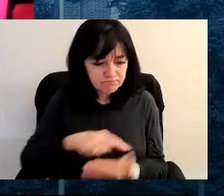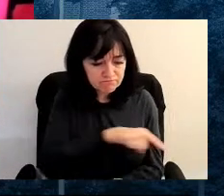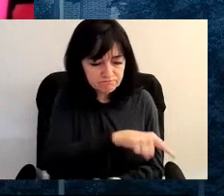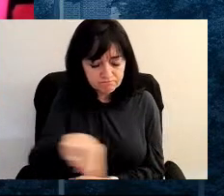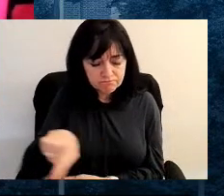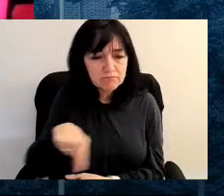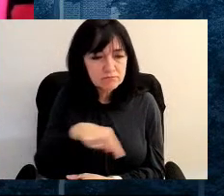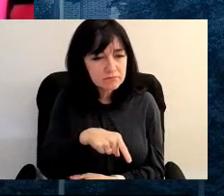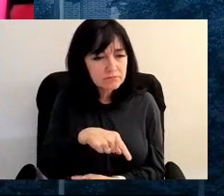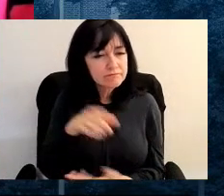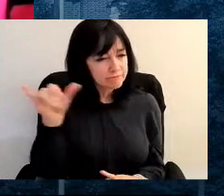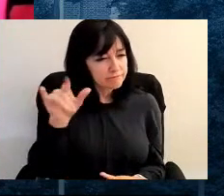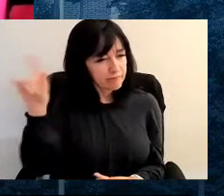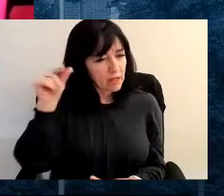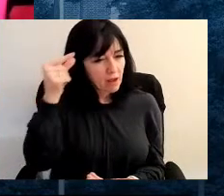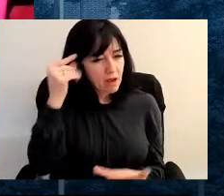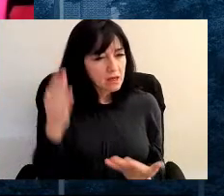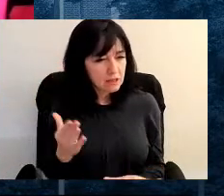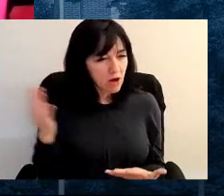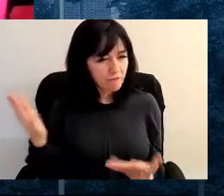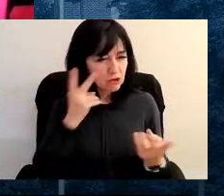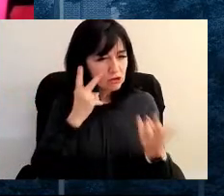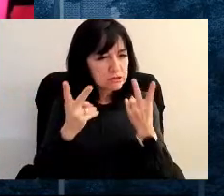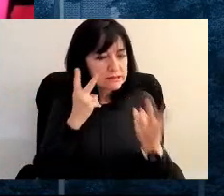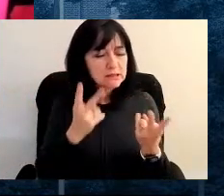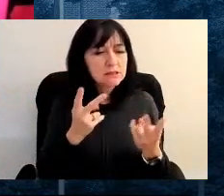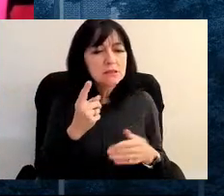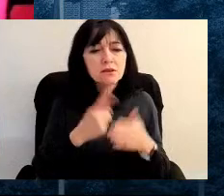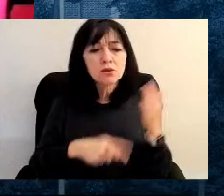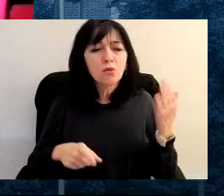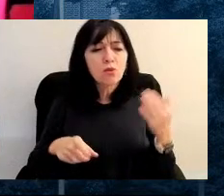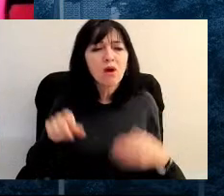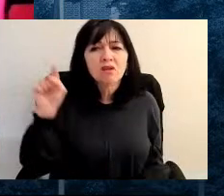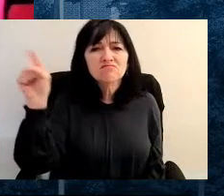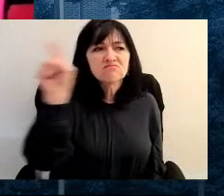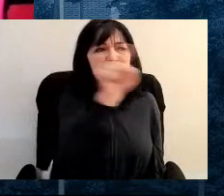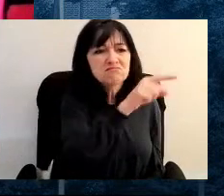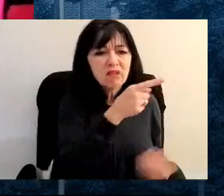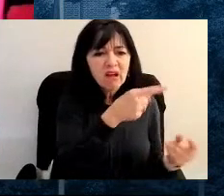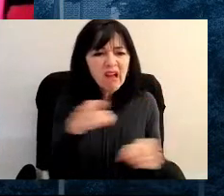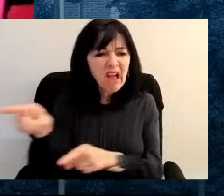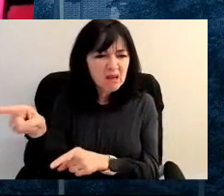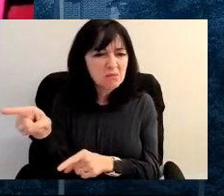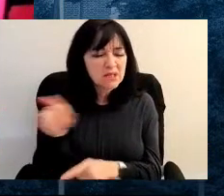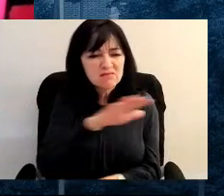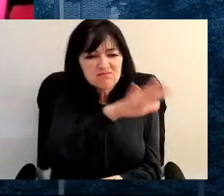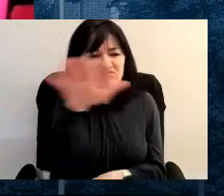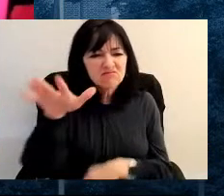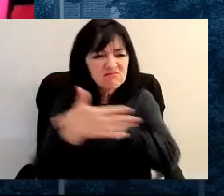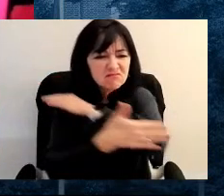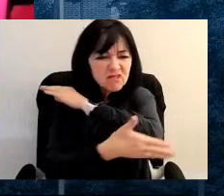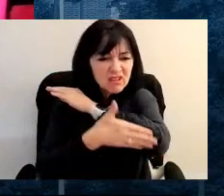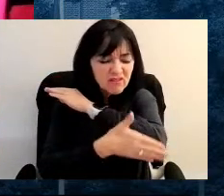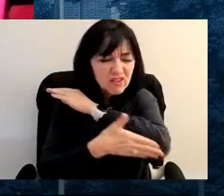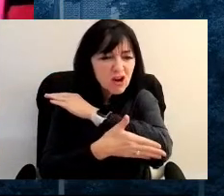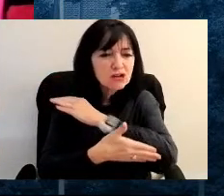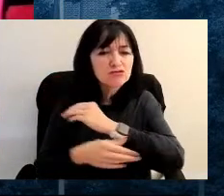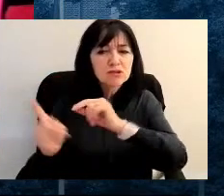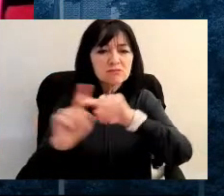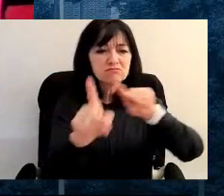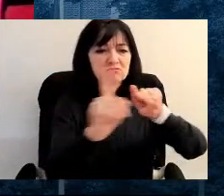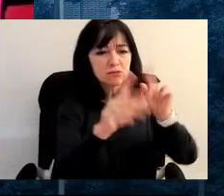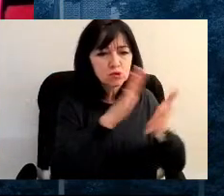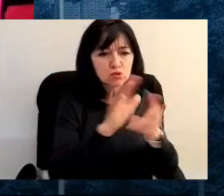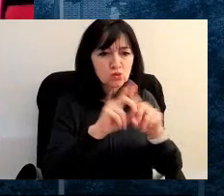mentioned, the number of vacancies in school, the challenges our schools across the country and districts are facing